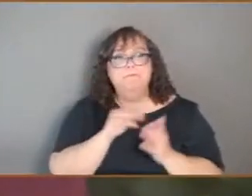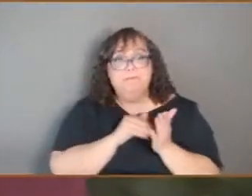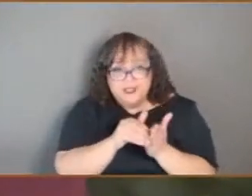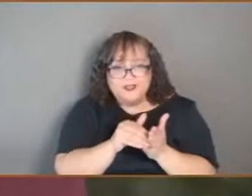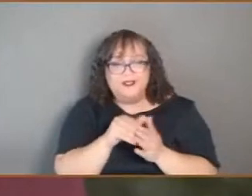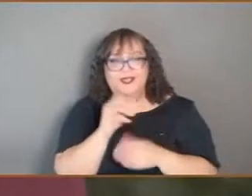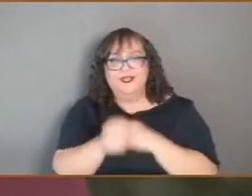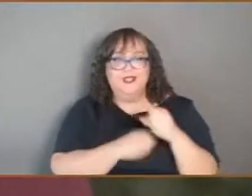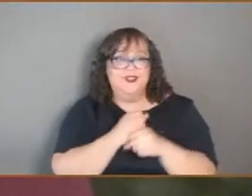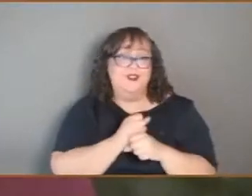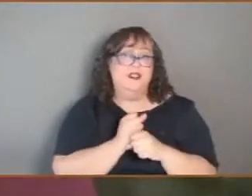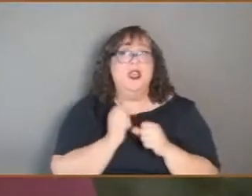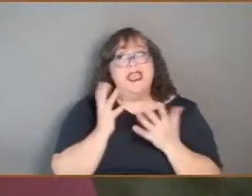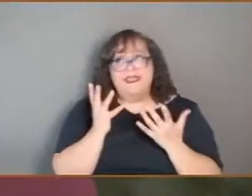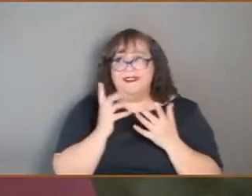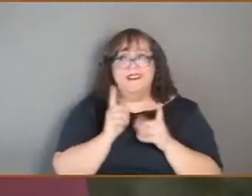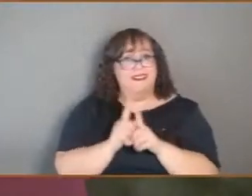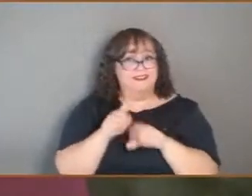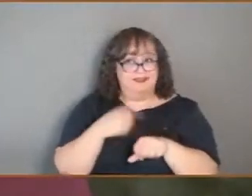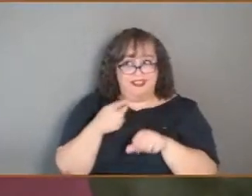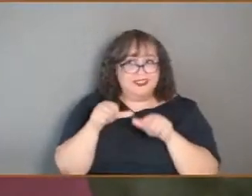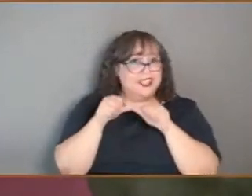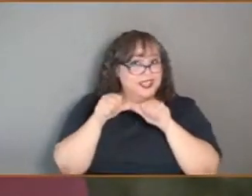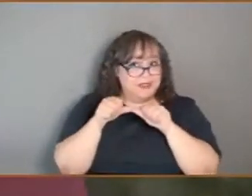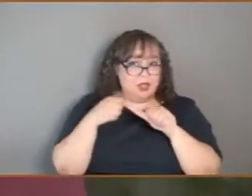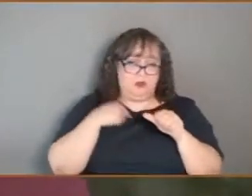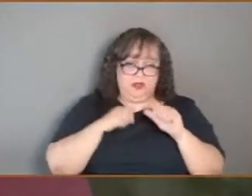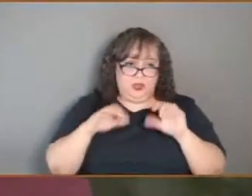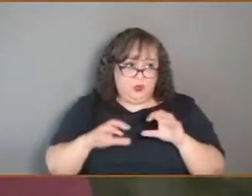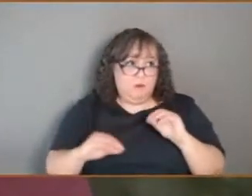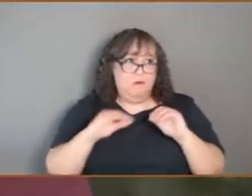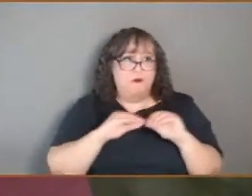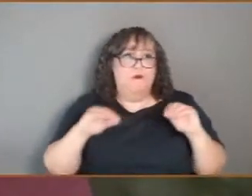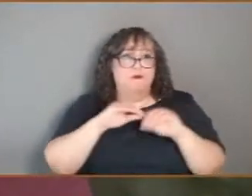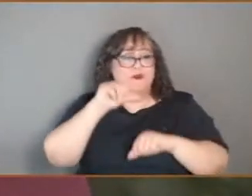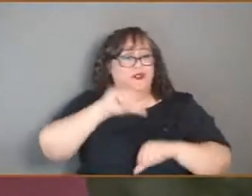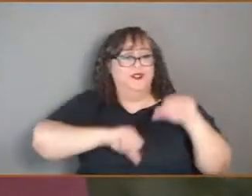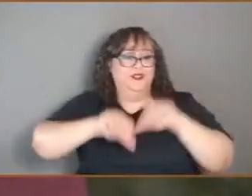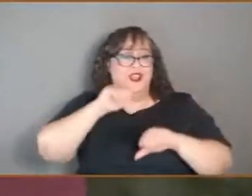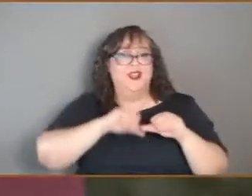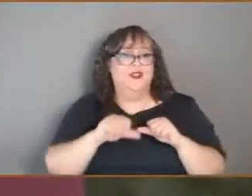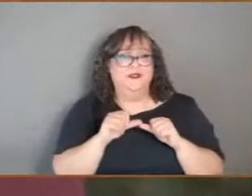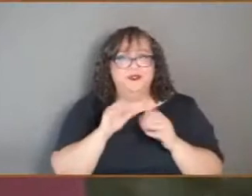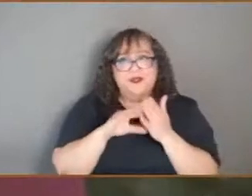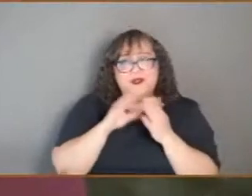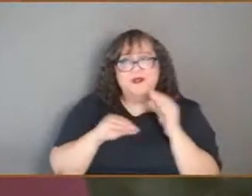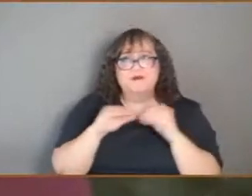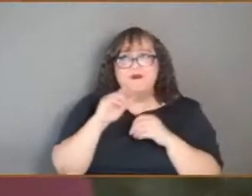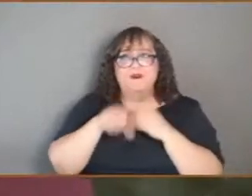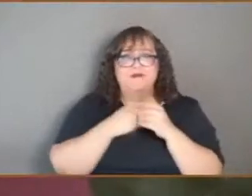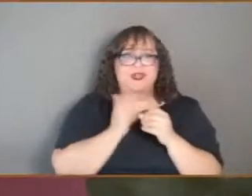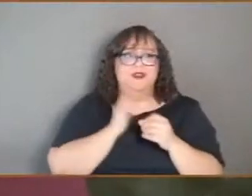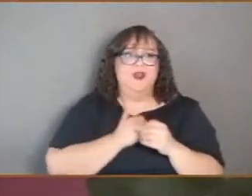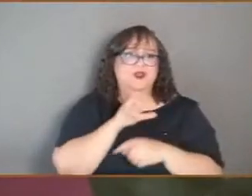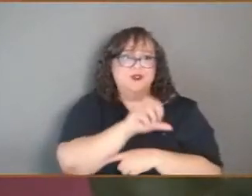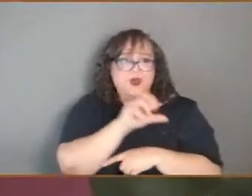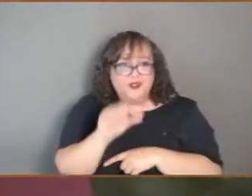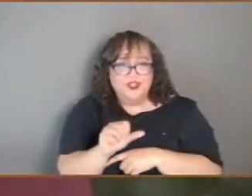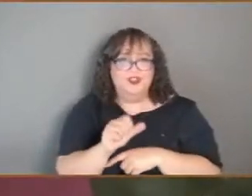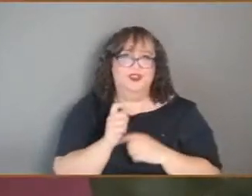the whole point of these missions. It's about to learn more, the origin of our solar system, calibrate our models. It's really exciting. And it's a unique